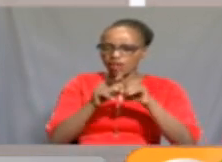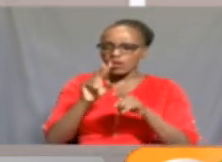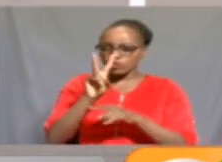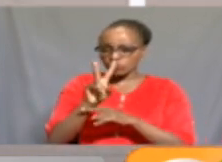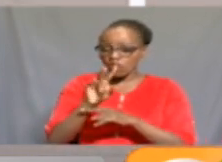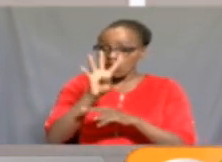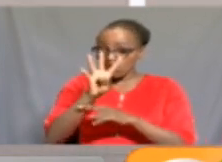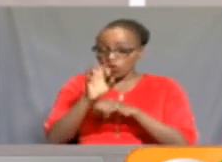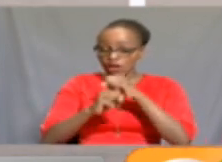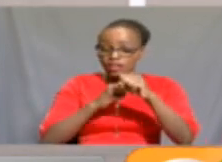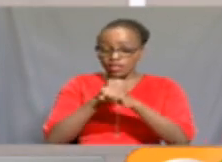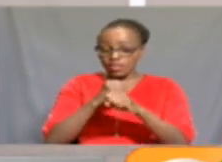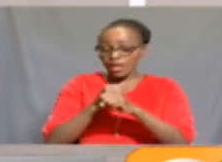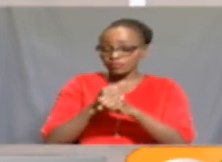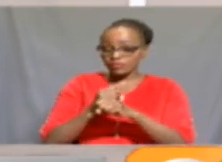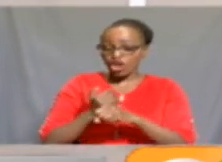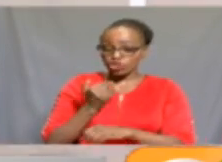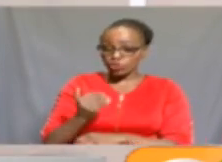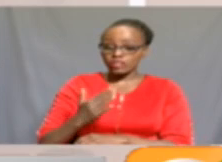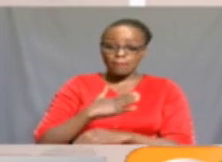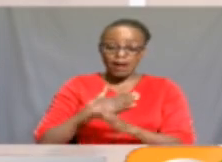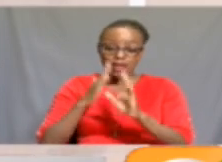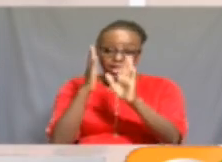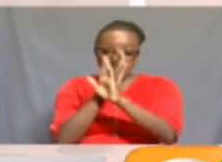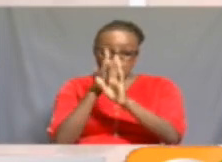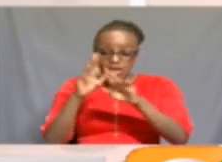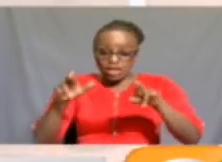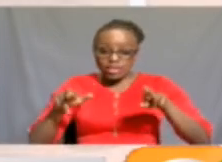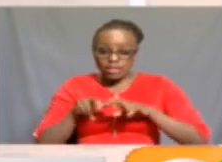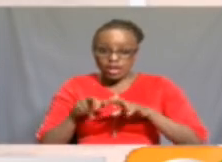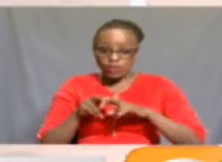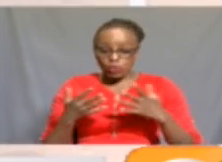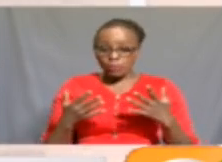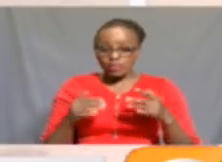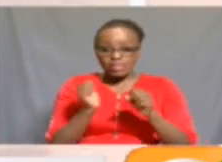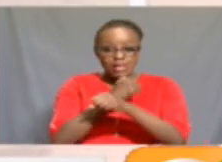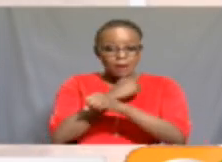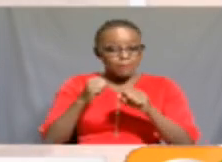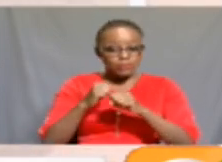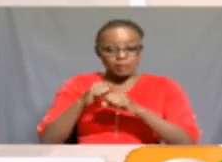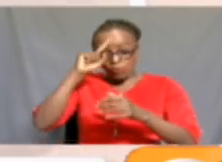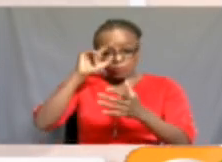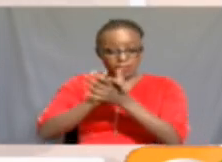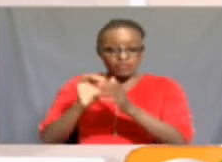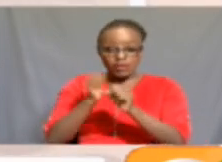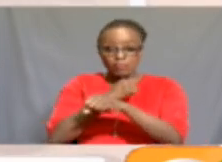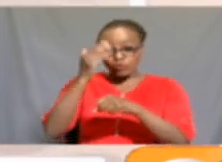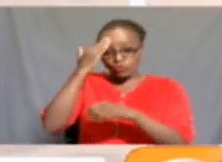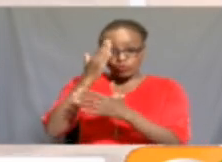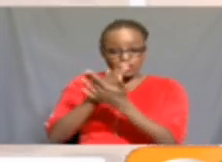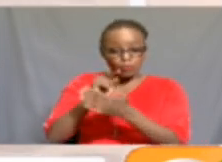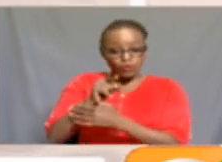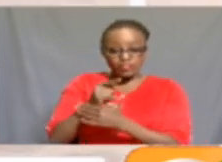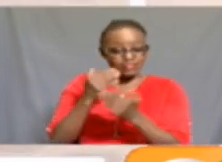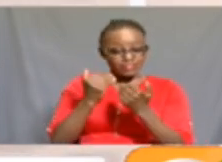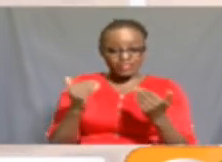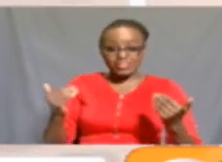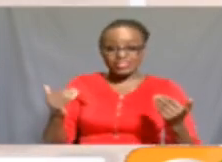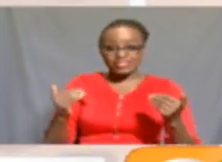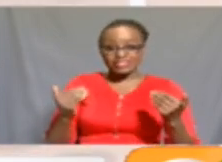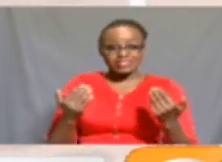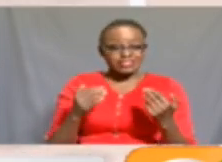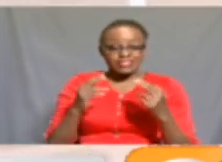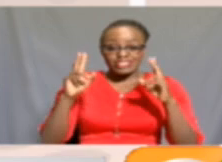my 4-year daughter is still hiding in a room, and they can't believe, you know, some of these kids, it